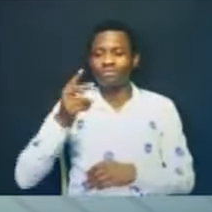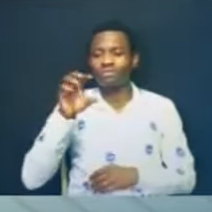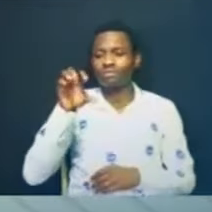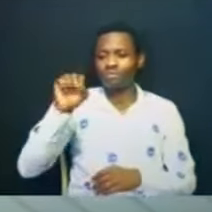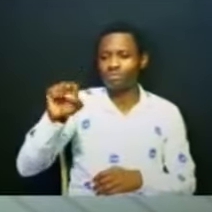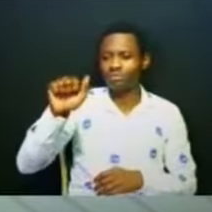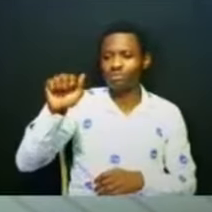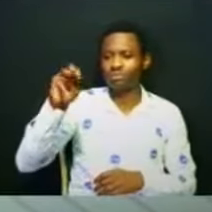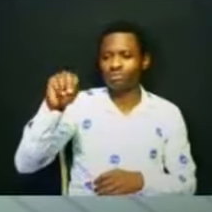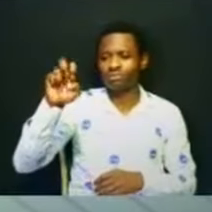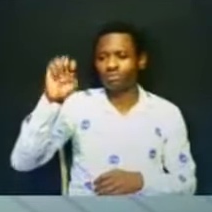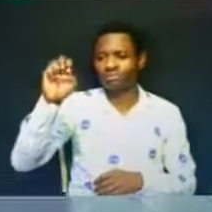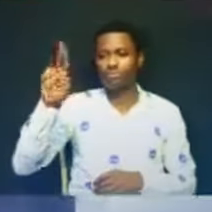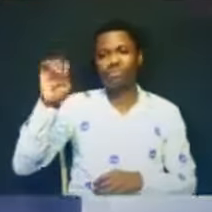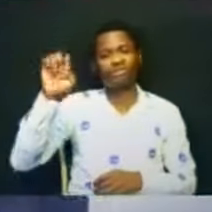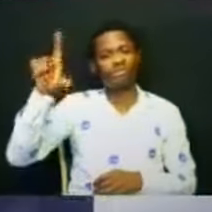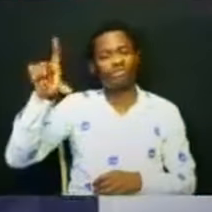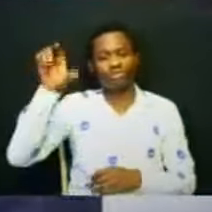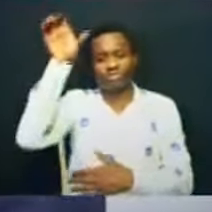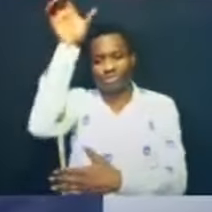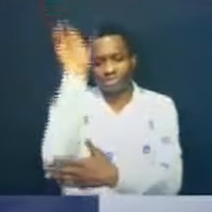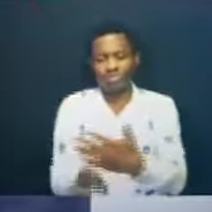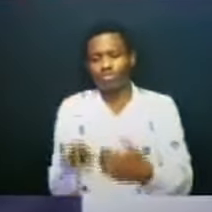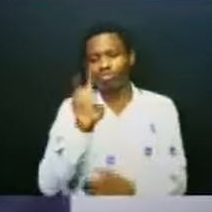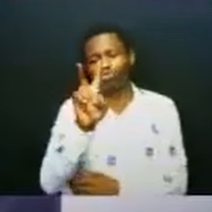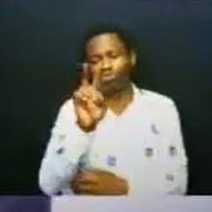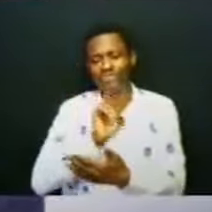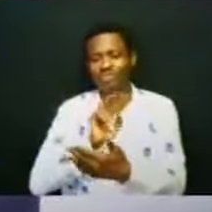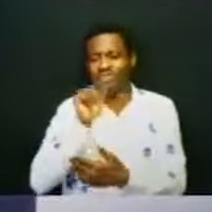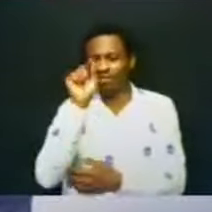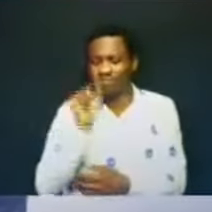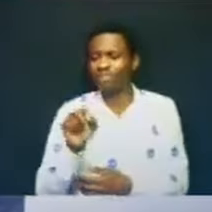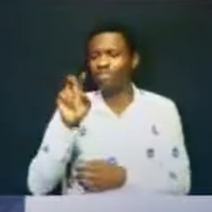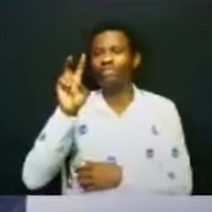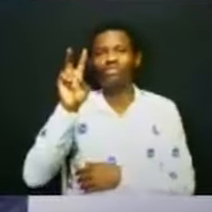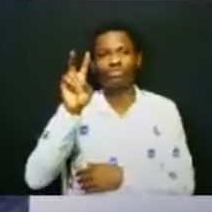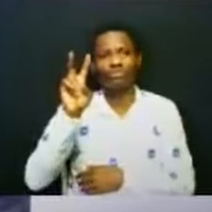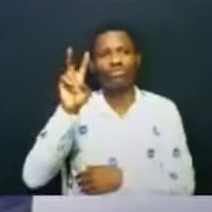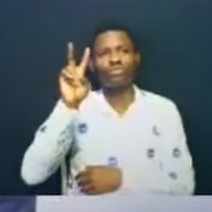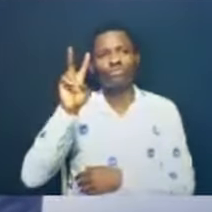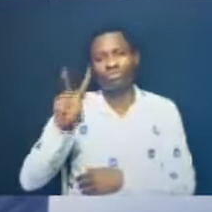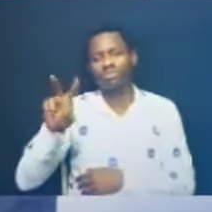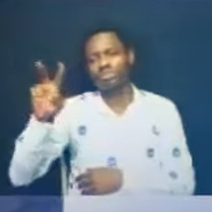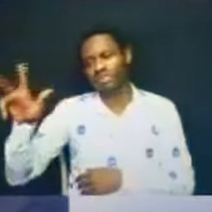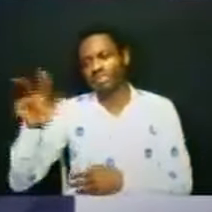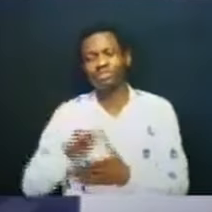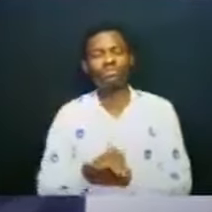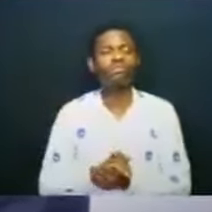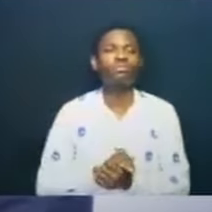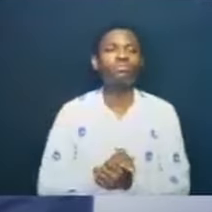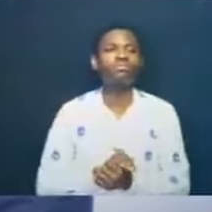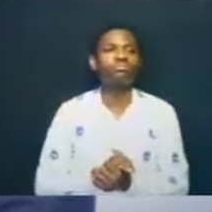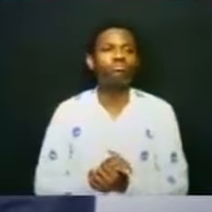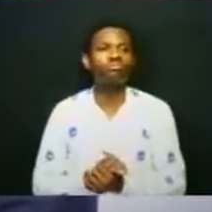Second Samuel 2 from verse 23. toso mienu no eti mienu efi nyimu aduonu miensa